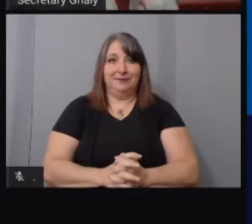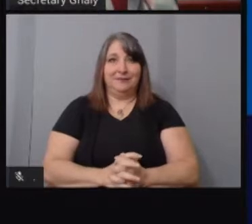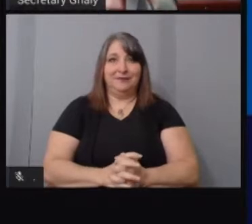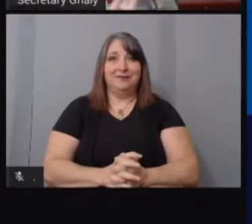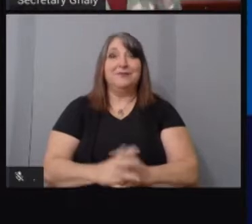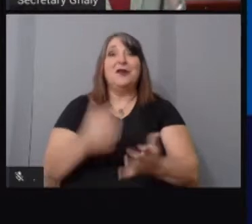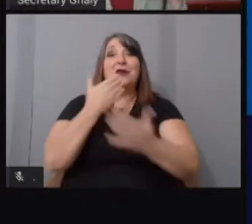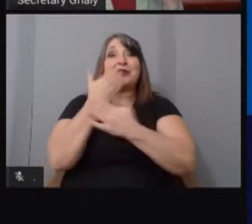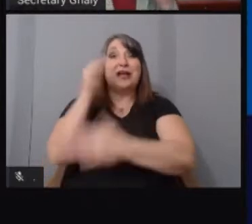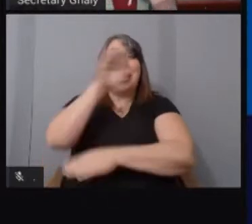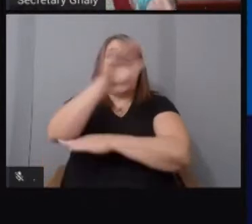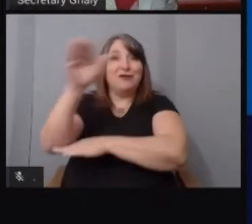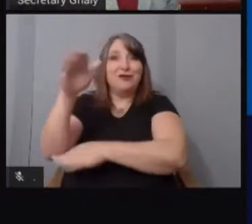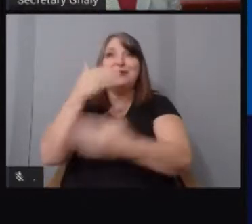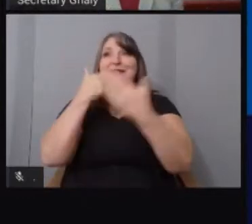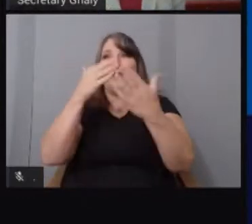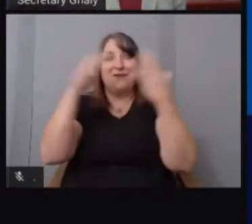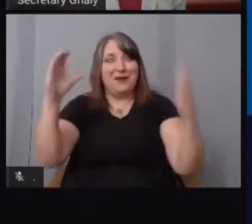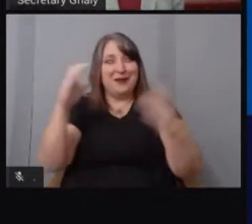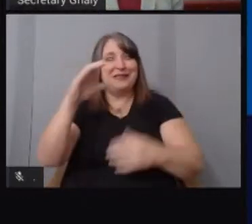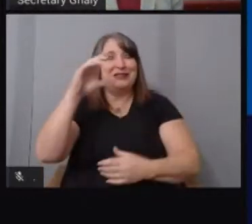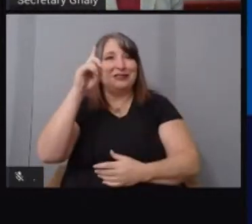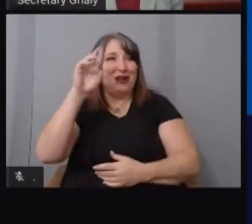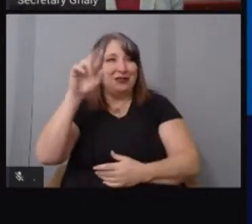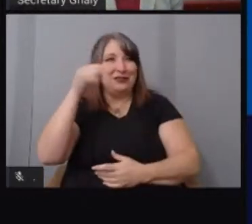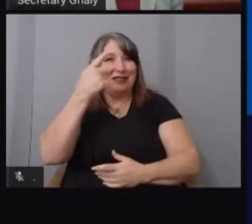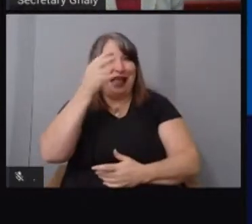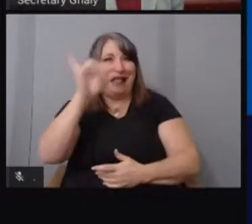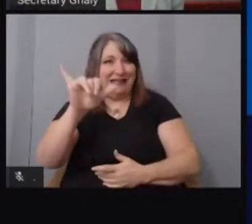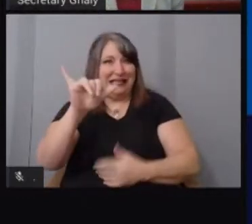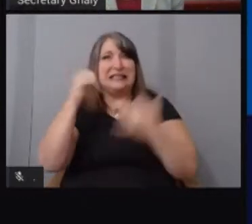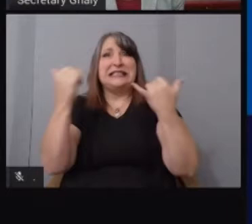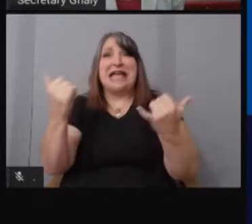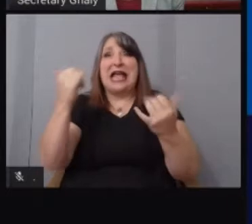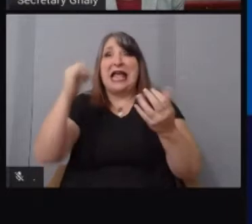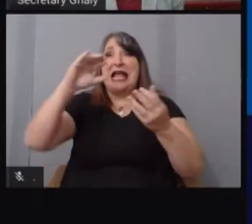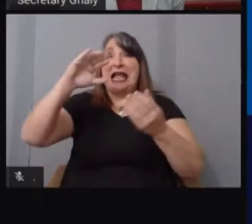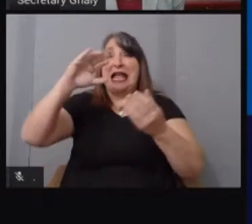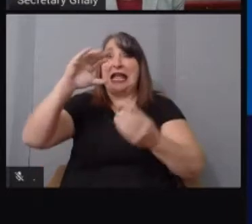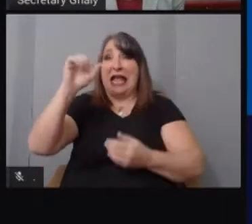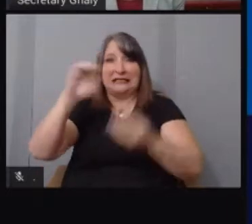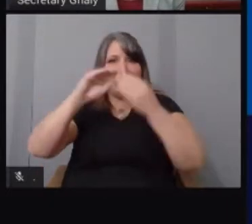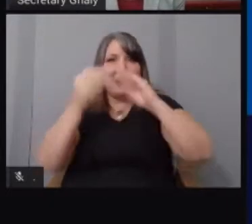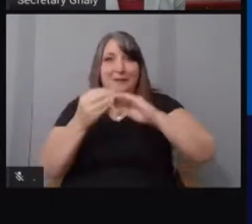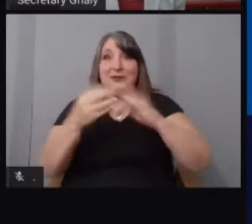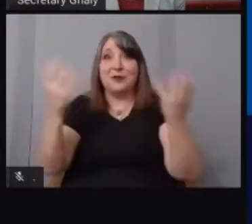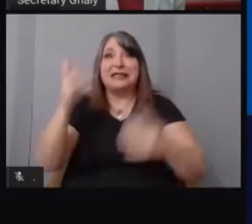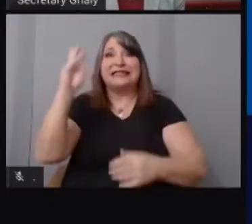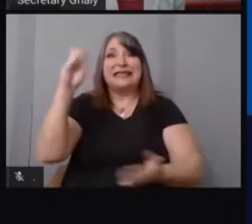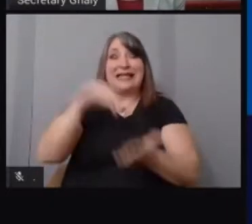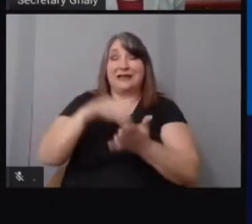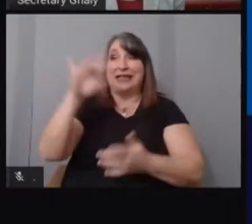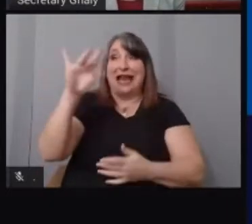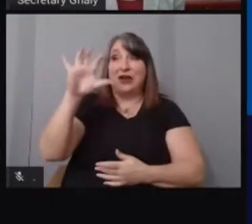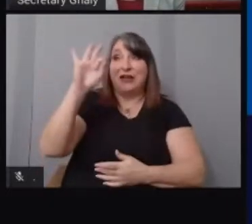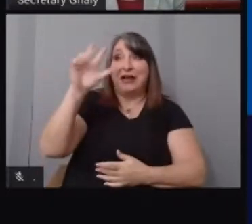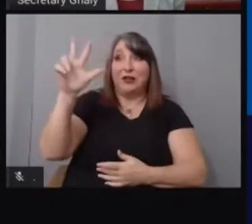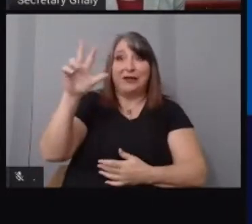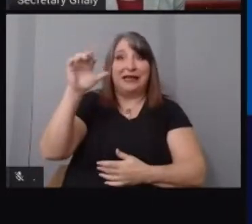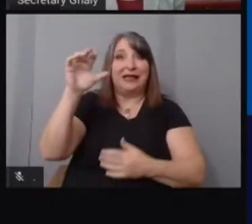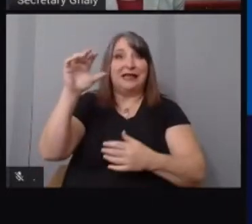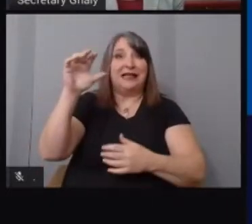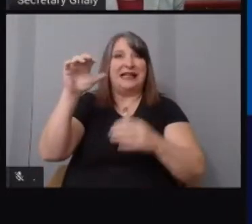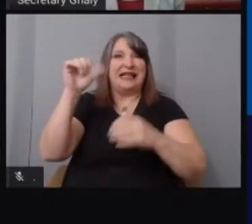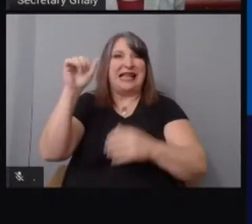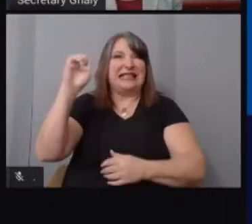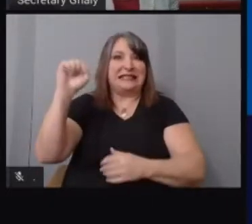Great, good afternoon. Thank you very much, Dr. Ghaly. So for today's case numbers, we are at 6,893 cases here in